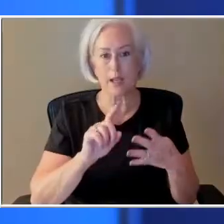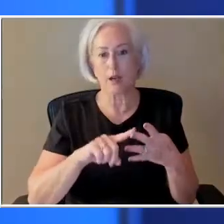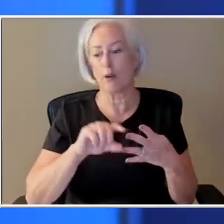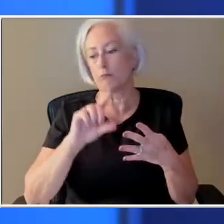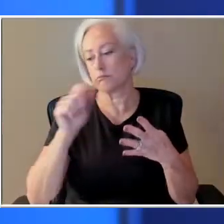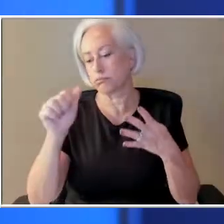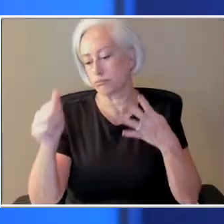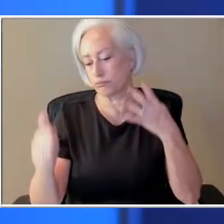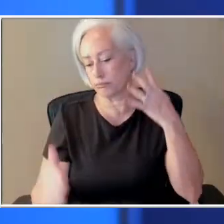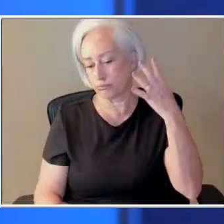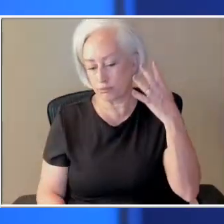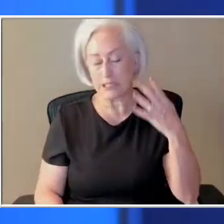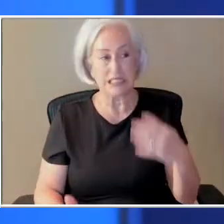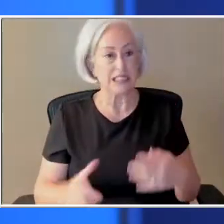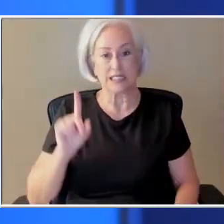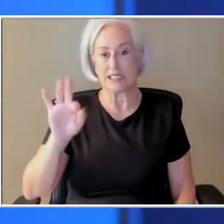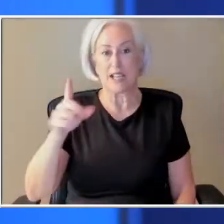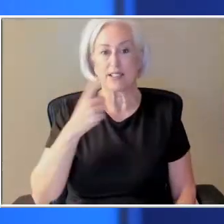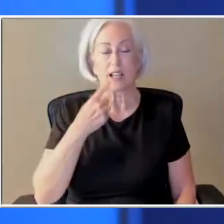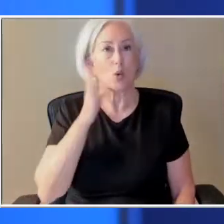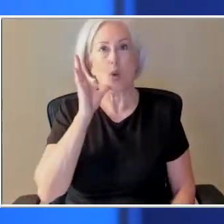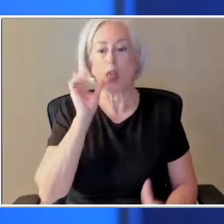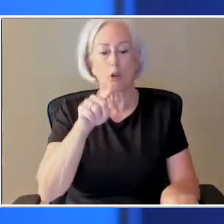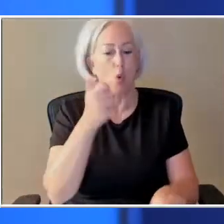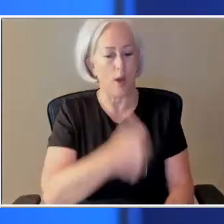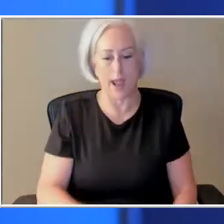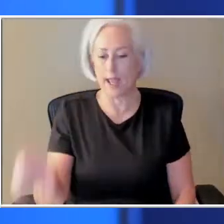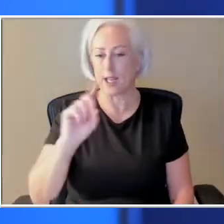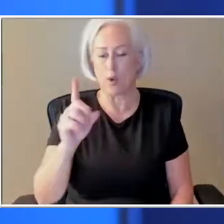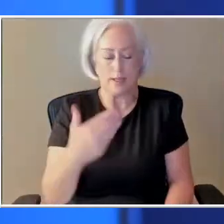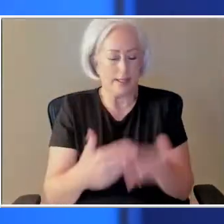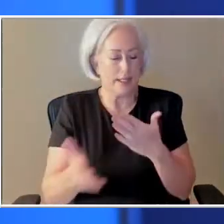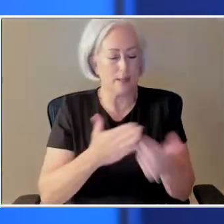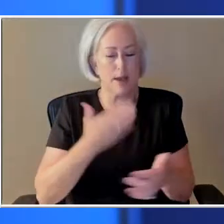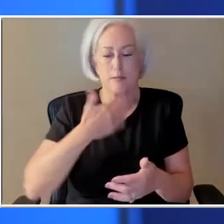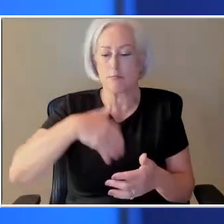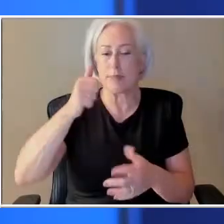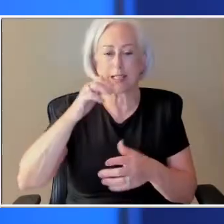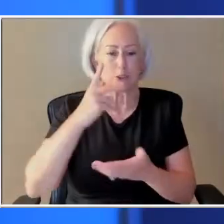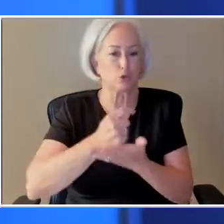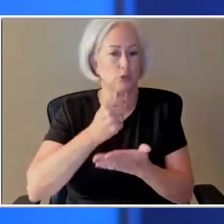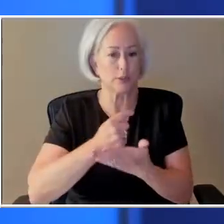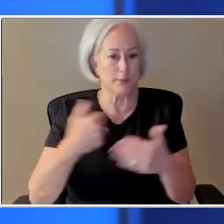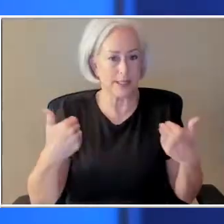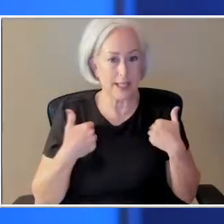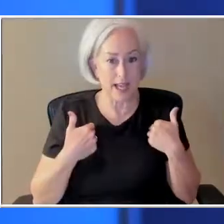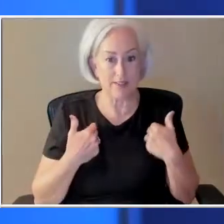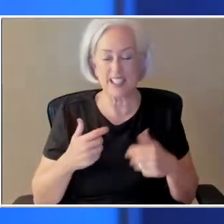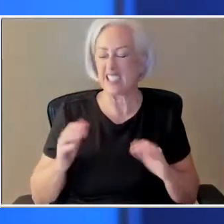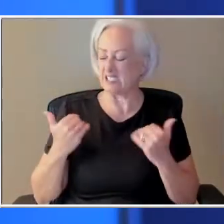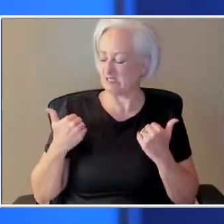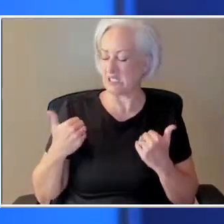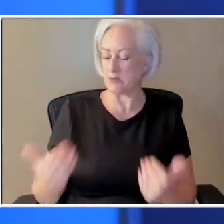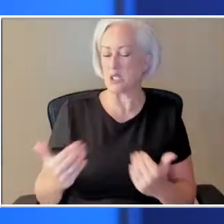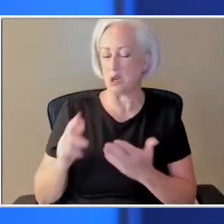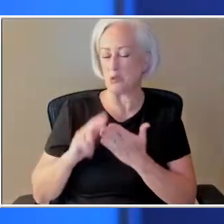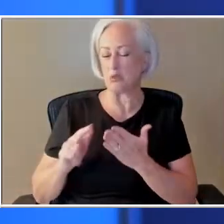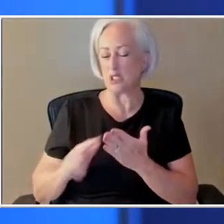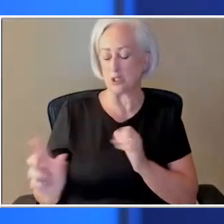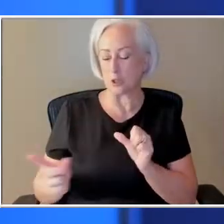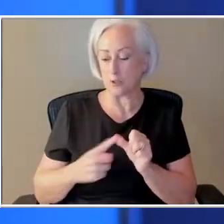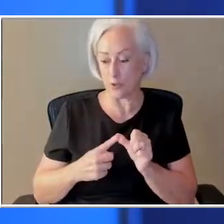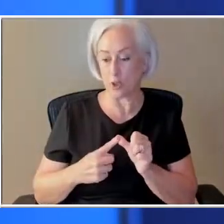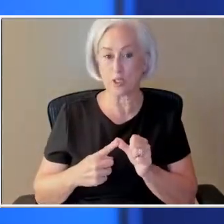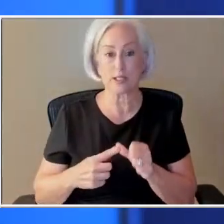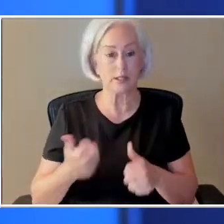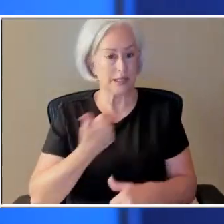we'll go anywhere, wherever is the best treatment possible. I said, let me research. So I researched. Being an educator, it's